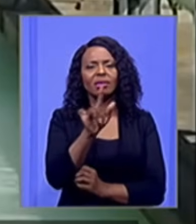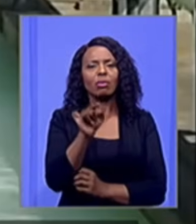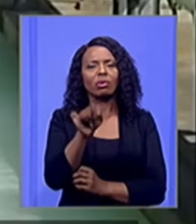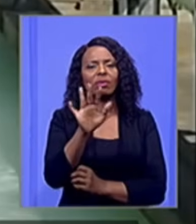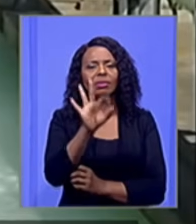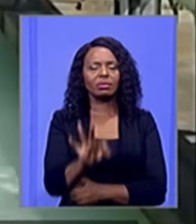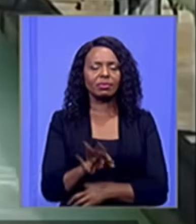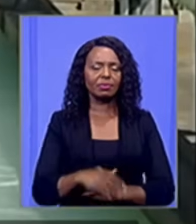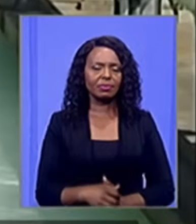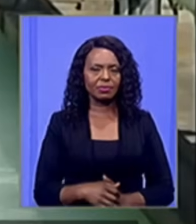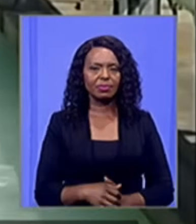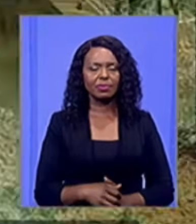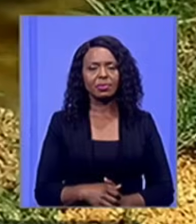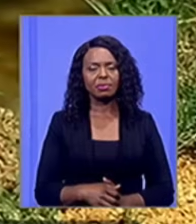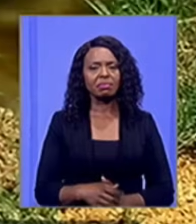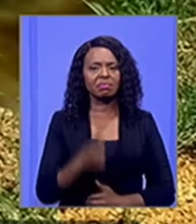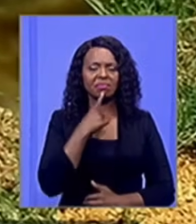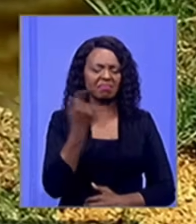37.5%.